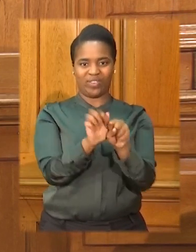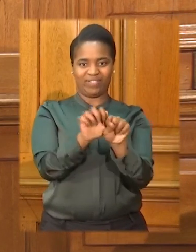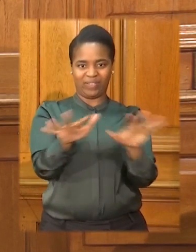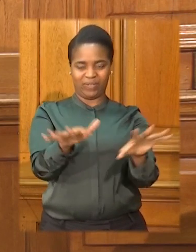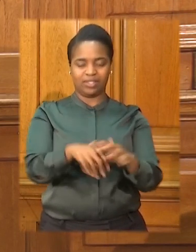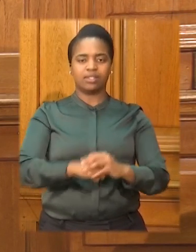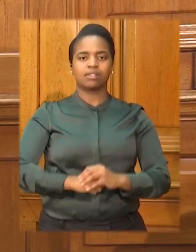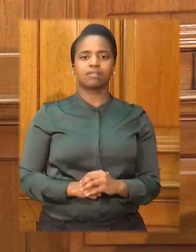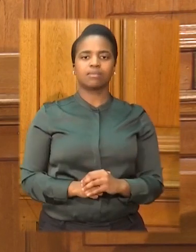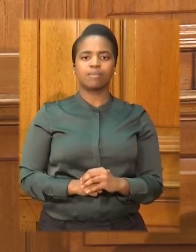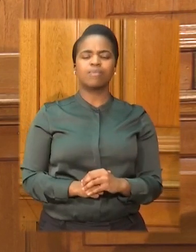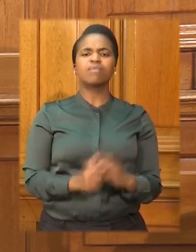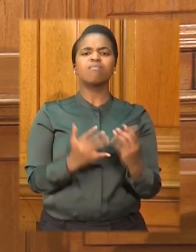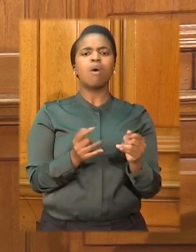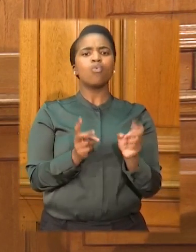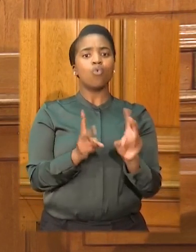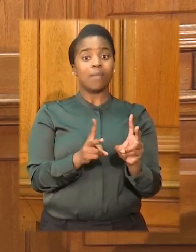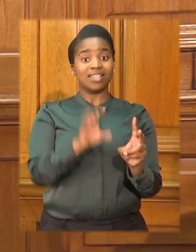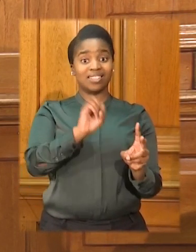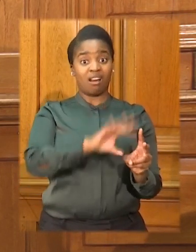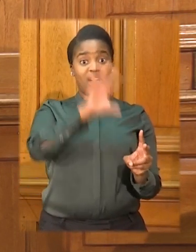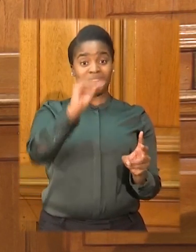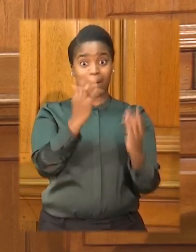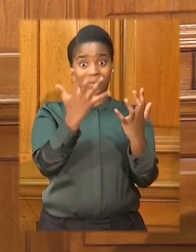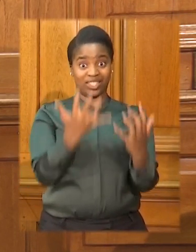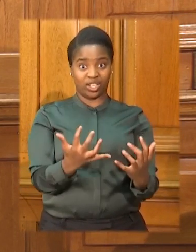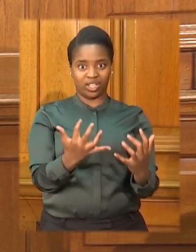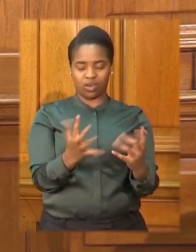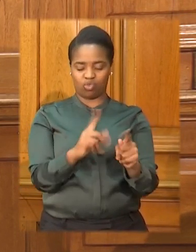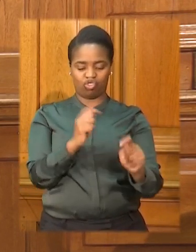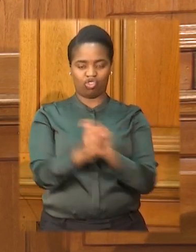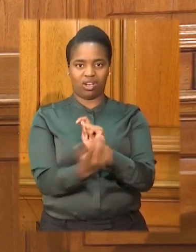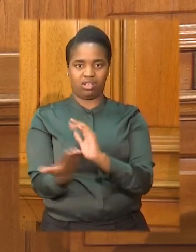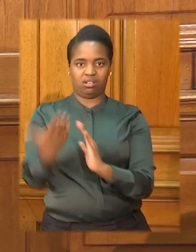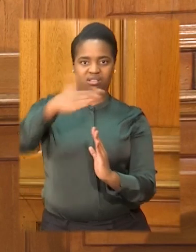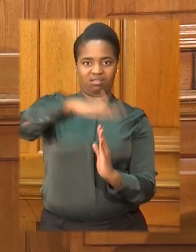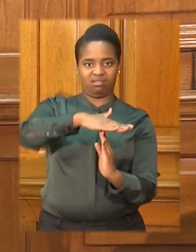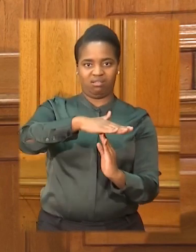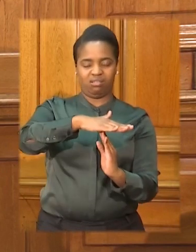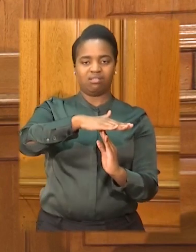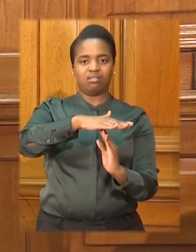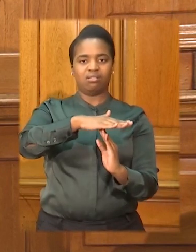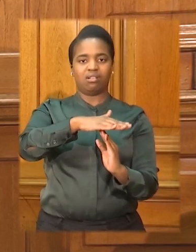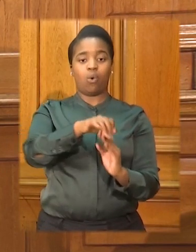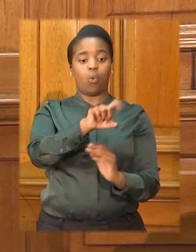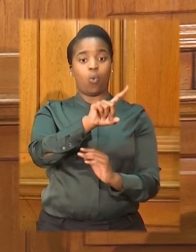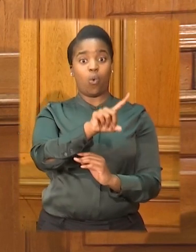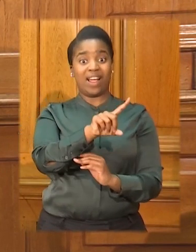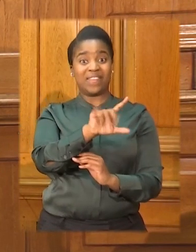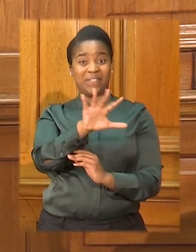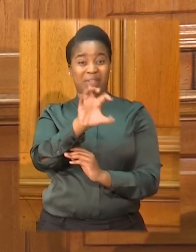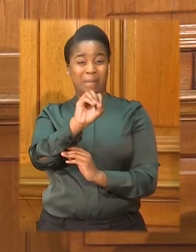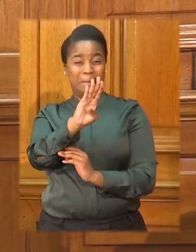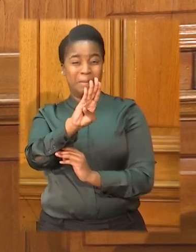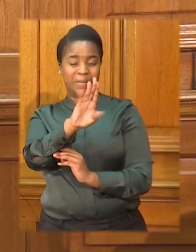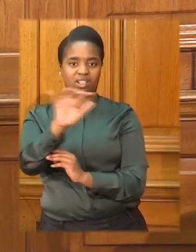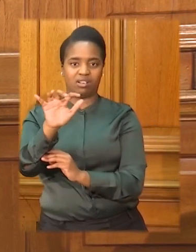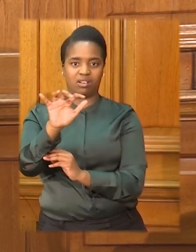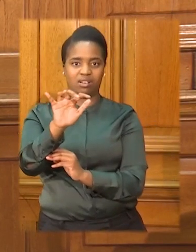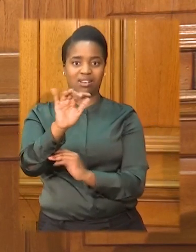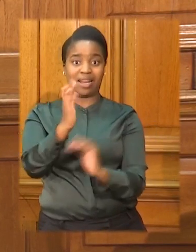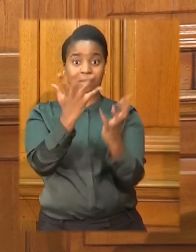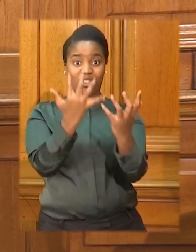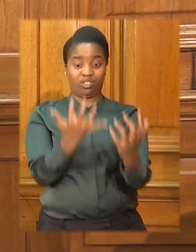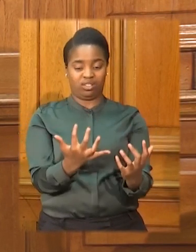the reprioritization of around 130 billion rand within our current budget.